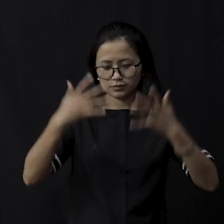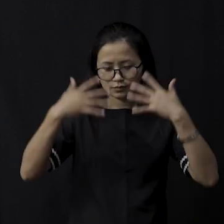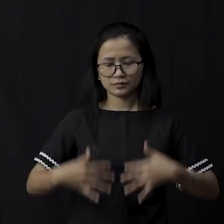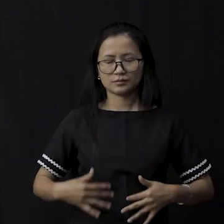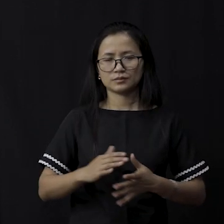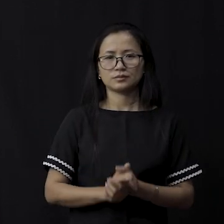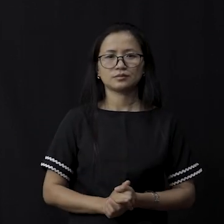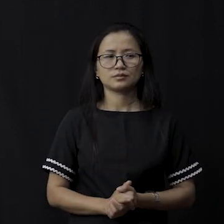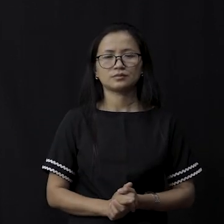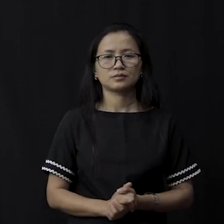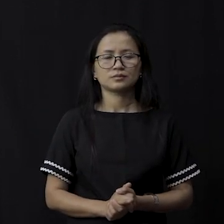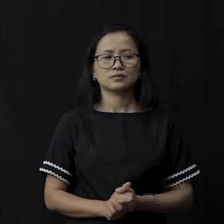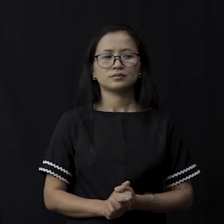diet.